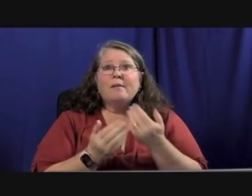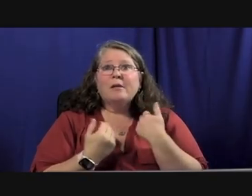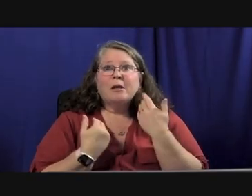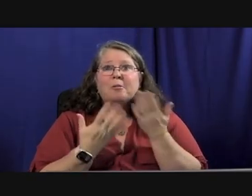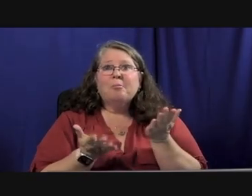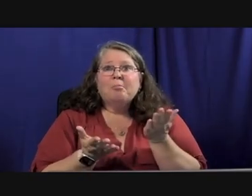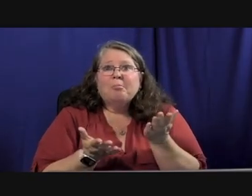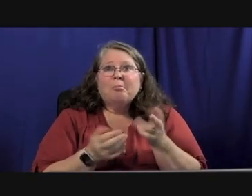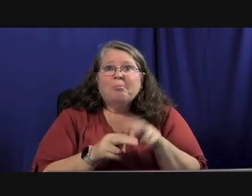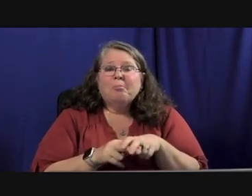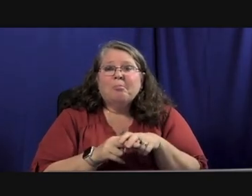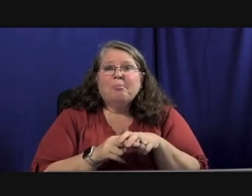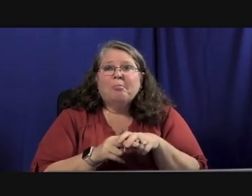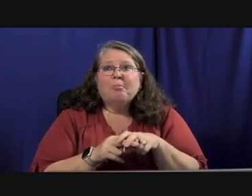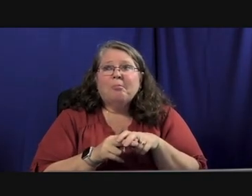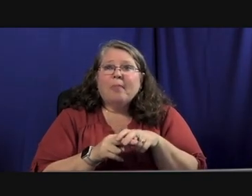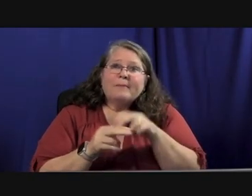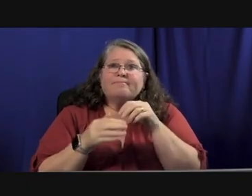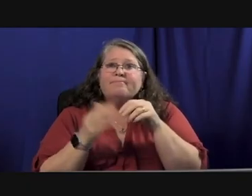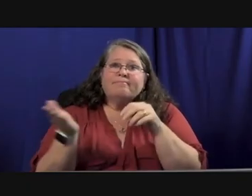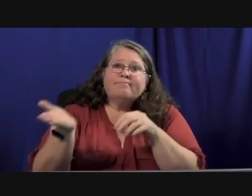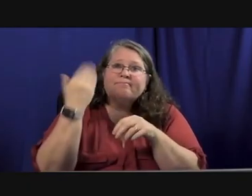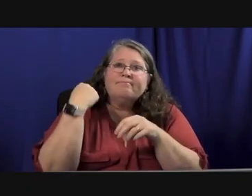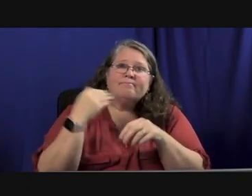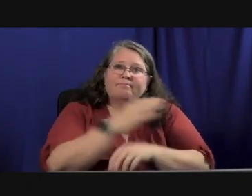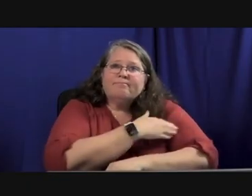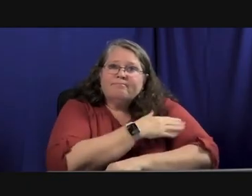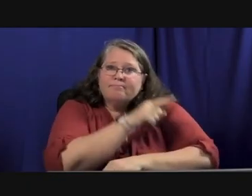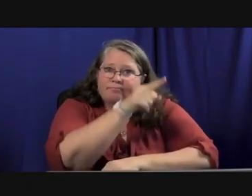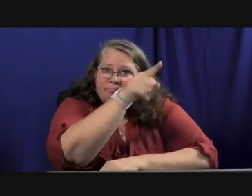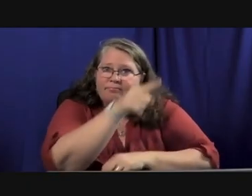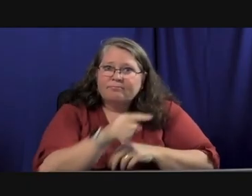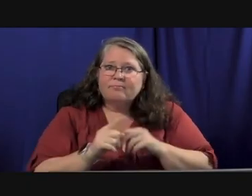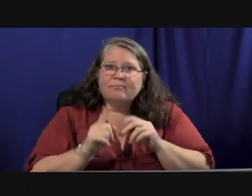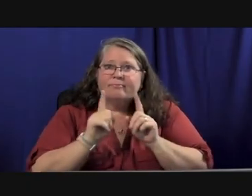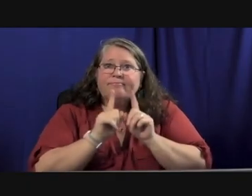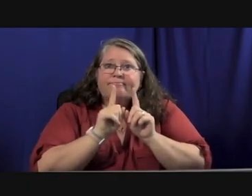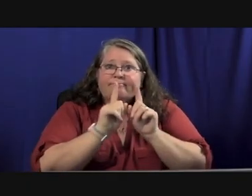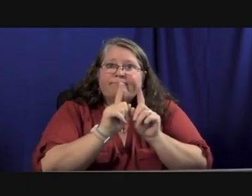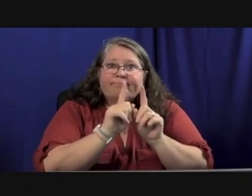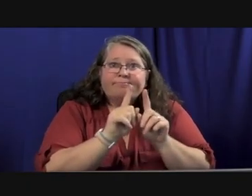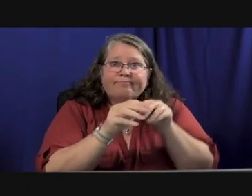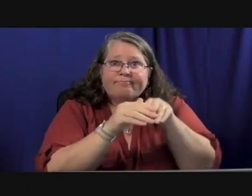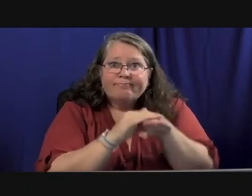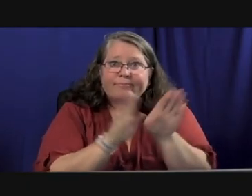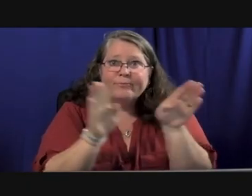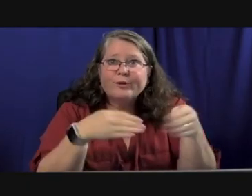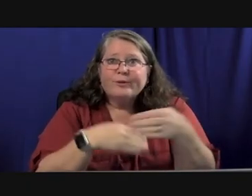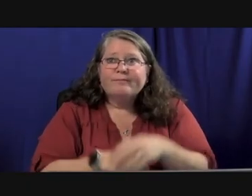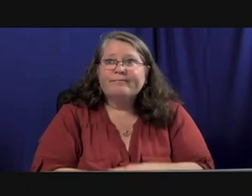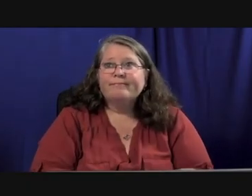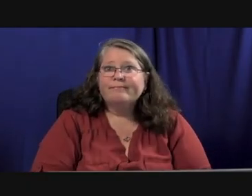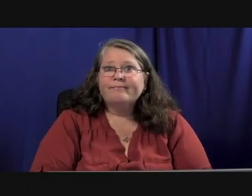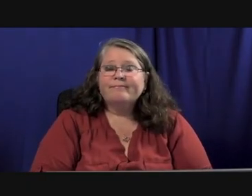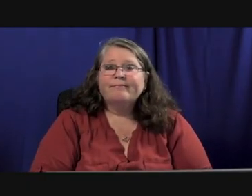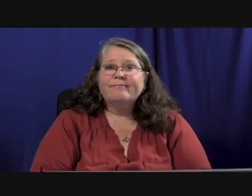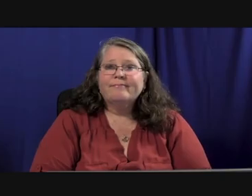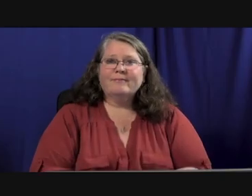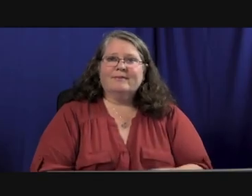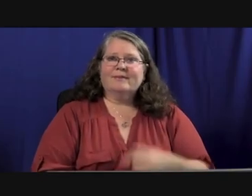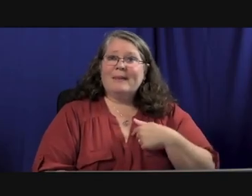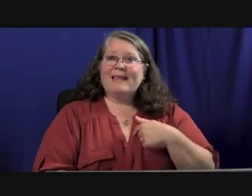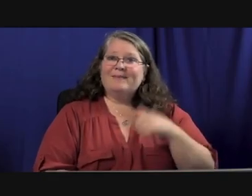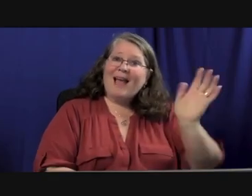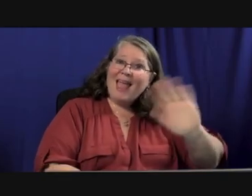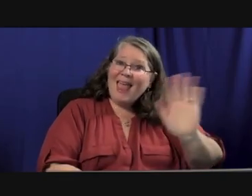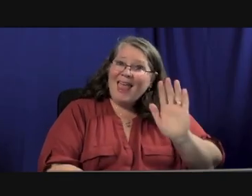they think when they get there, they're sitting there like, why am I here? And they're saying, come on, let's go. They pat them and say, come on, follow me. Then they go into the room, and the